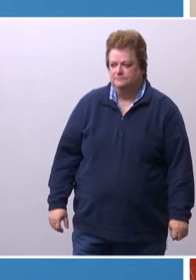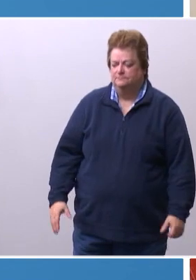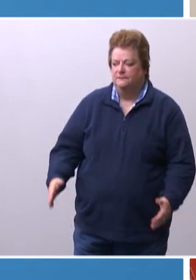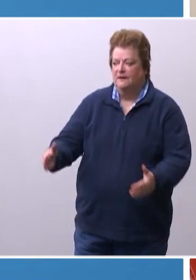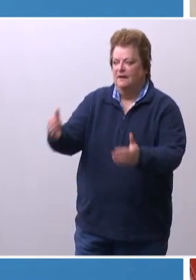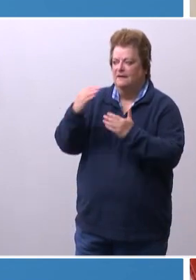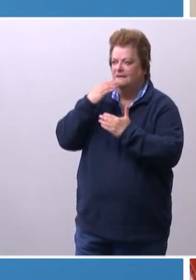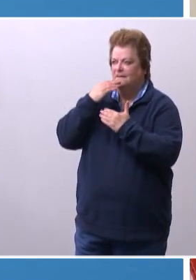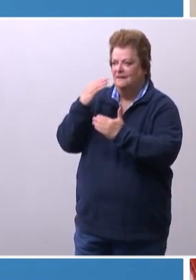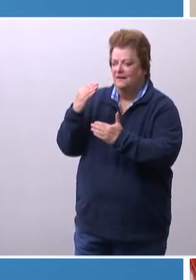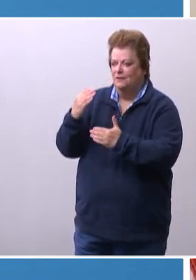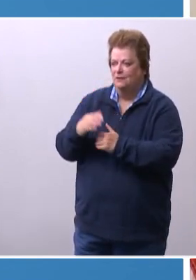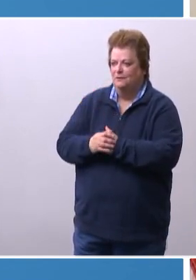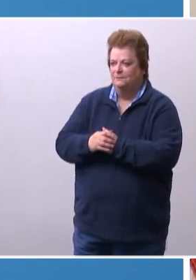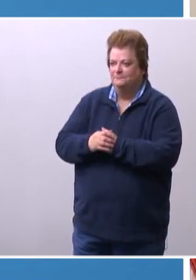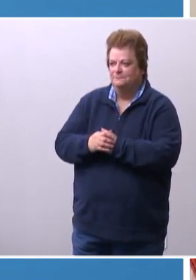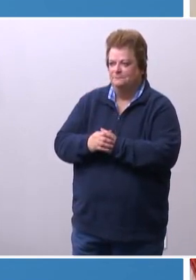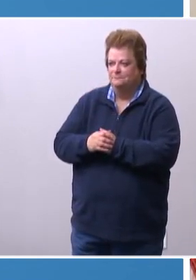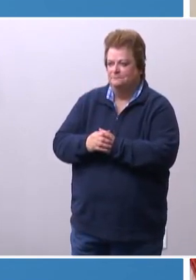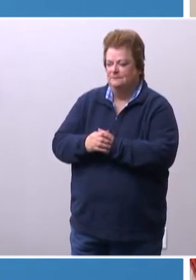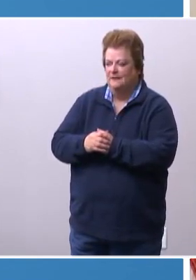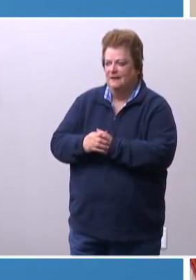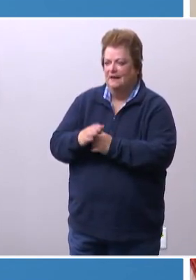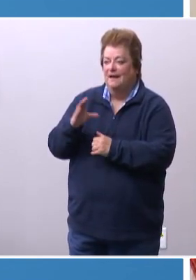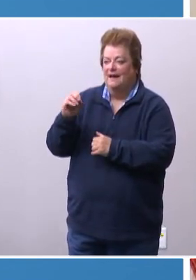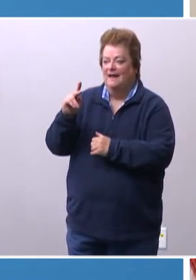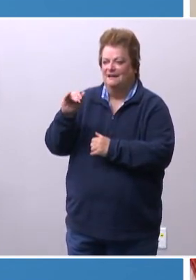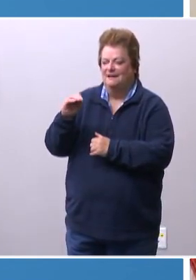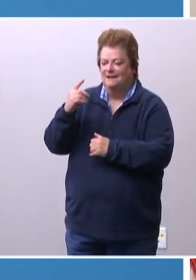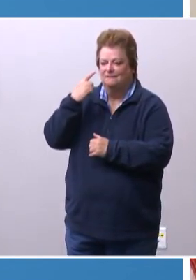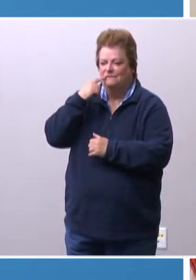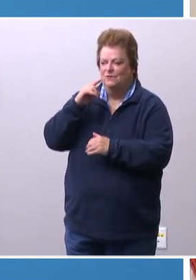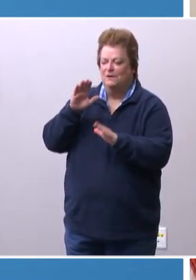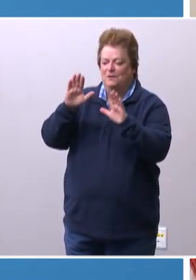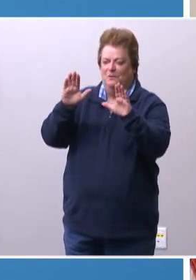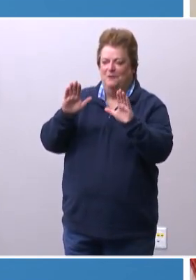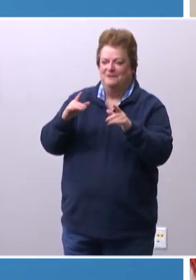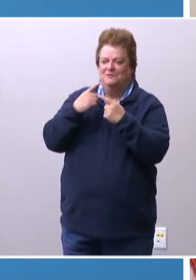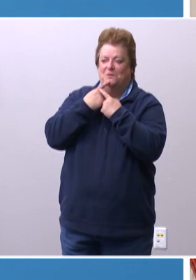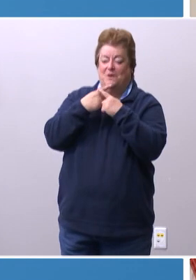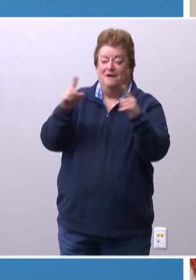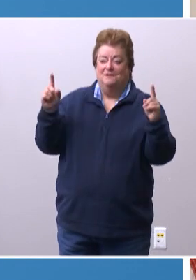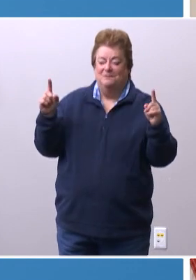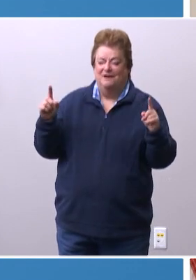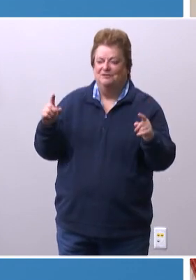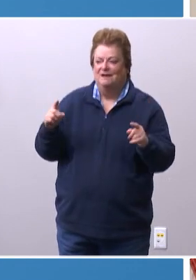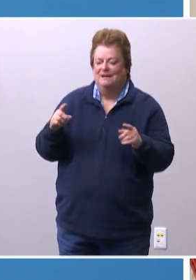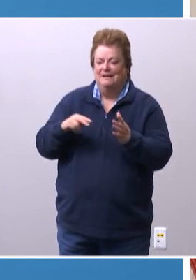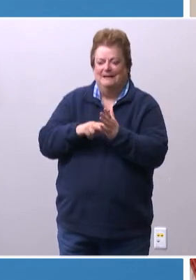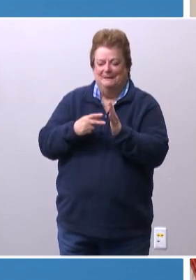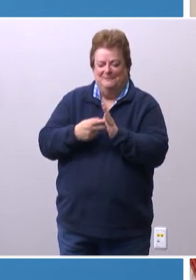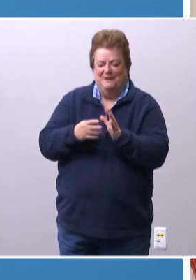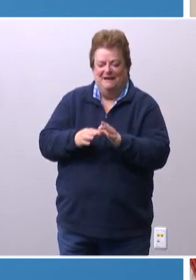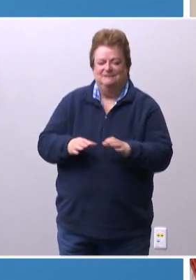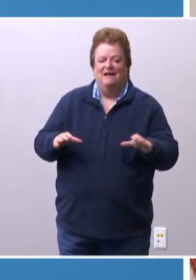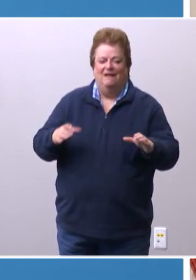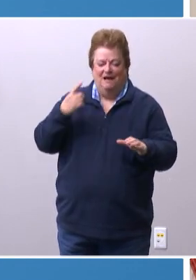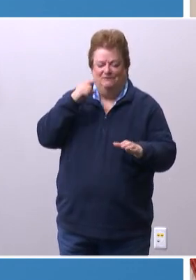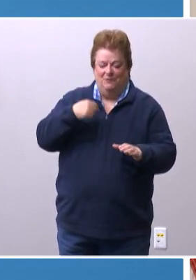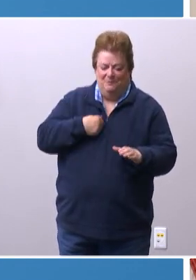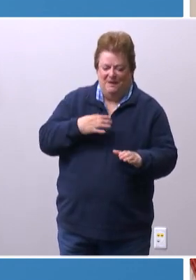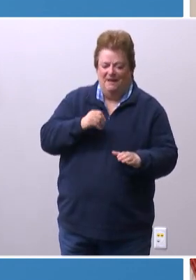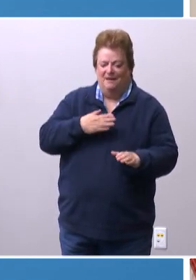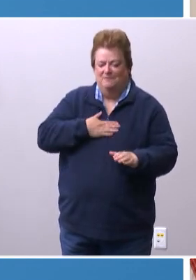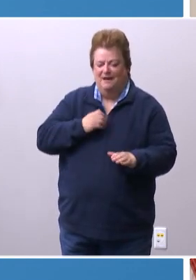Thank you, Mayor and Kim, for that excellent proclamation. It means a lot to me and to our staff, and we'll look